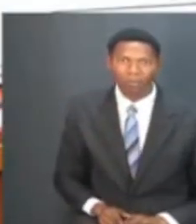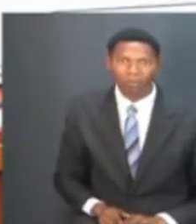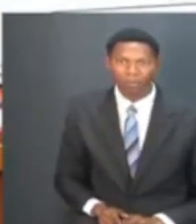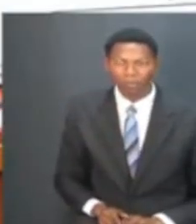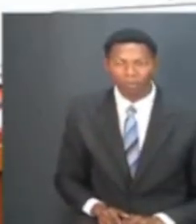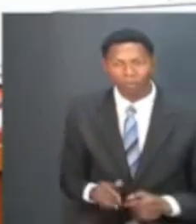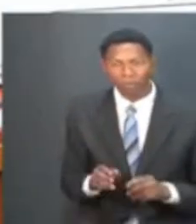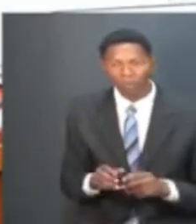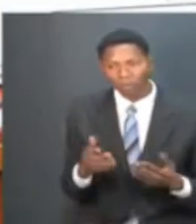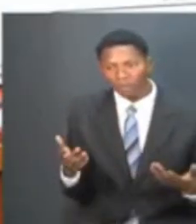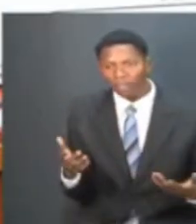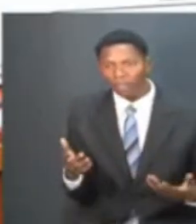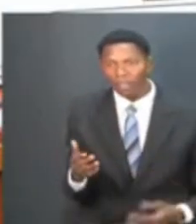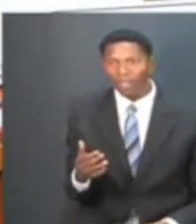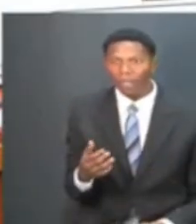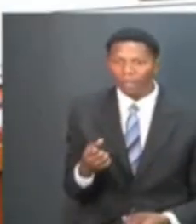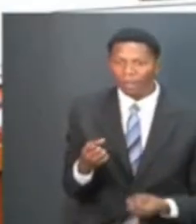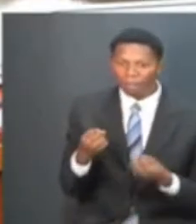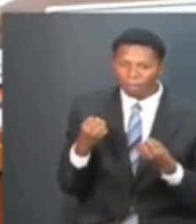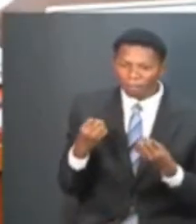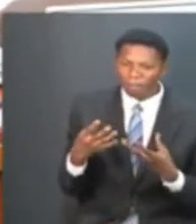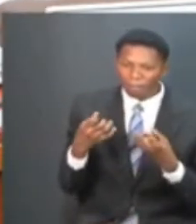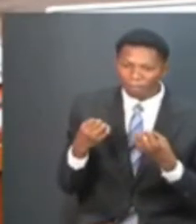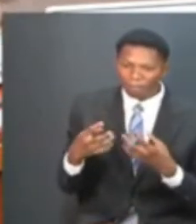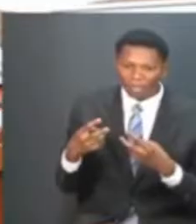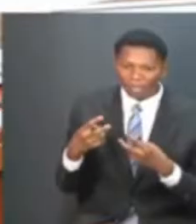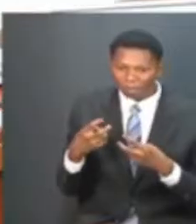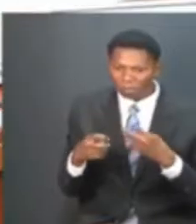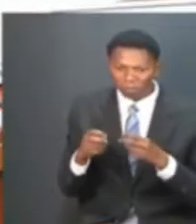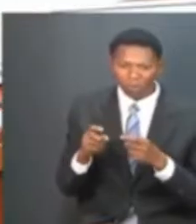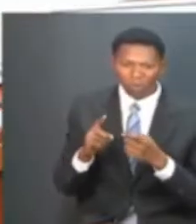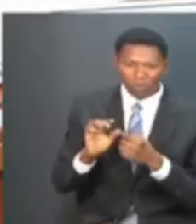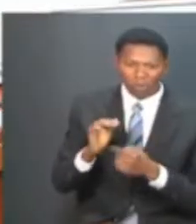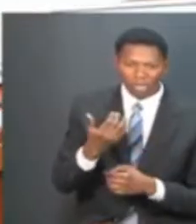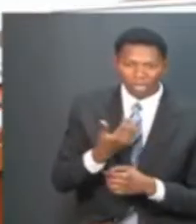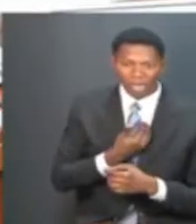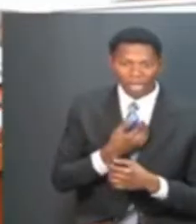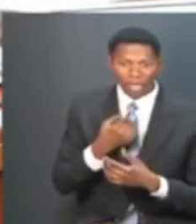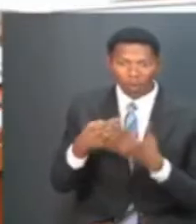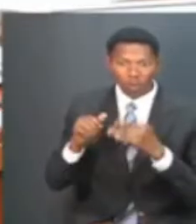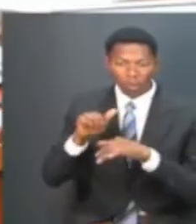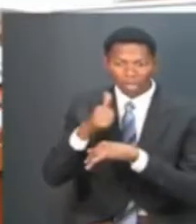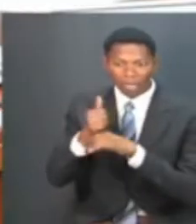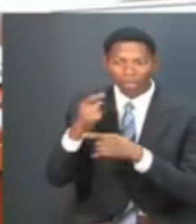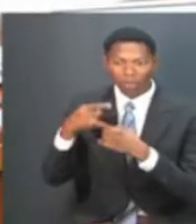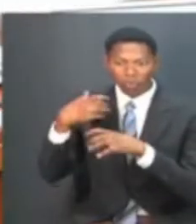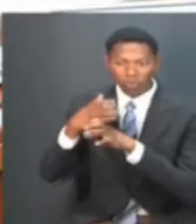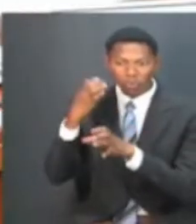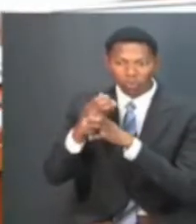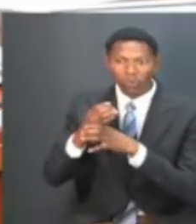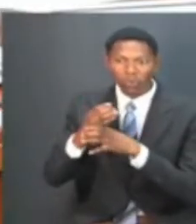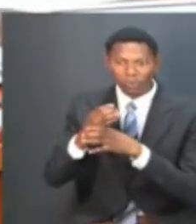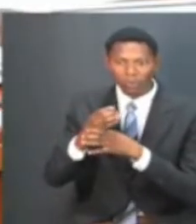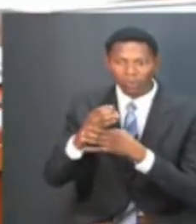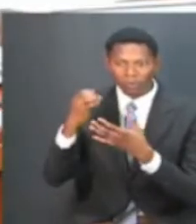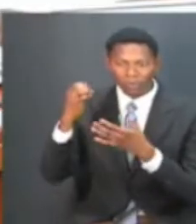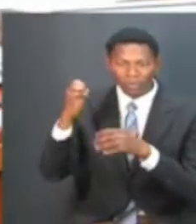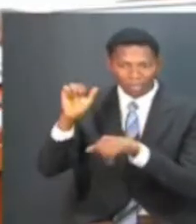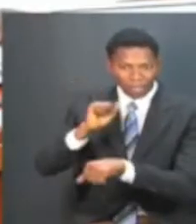however, many setbacks to our quest to create a sustainable entrepreneurial ecosystem in